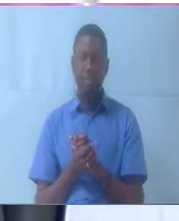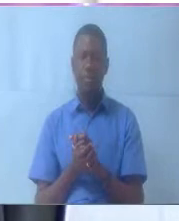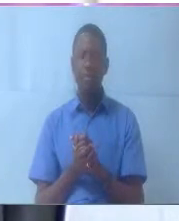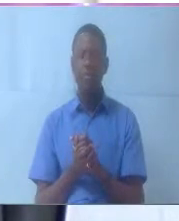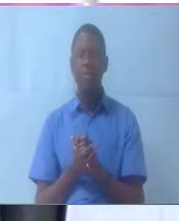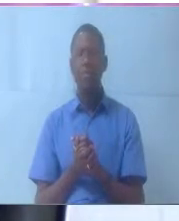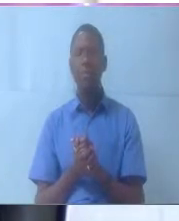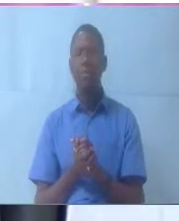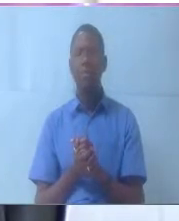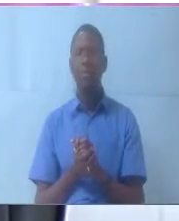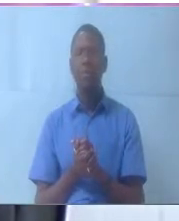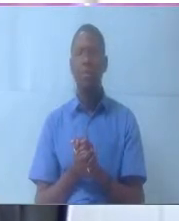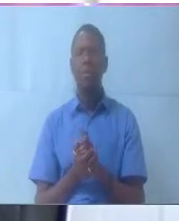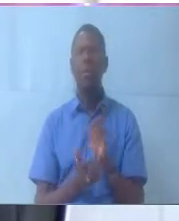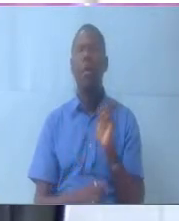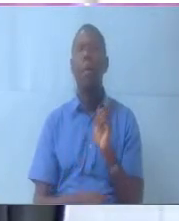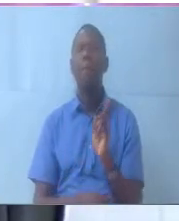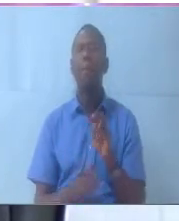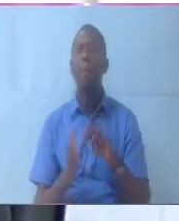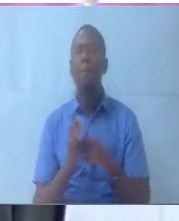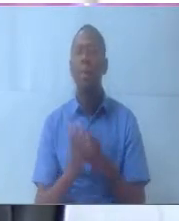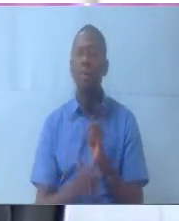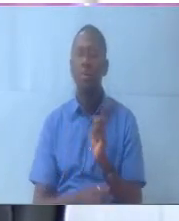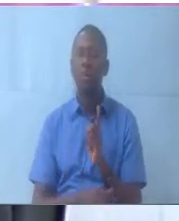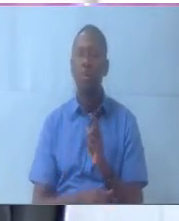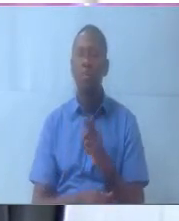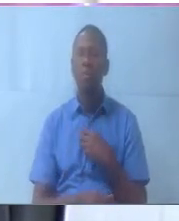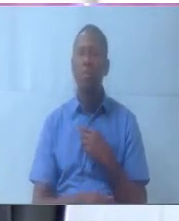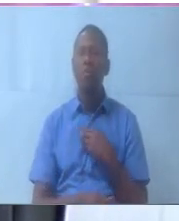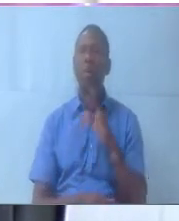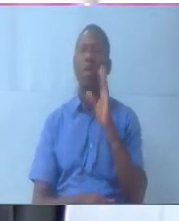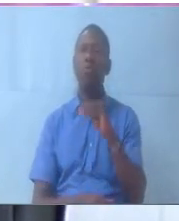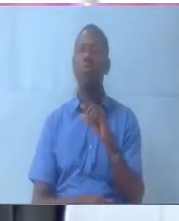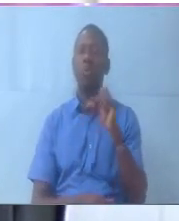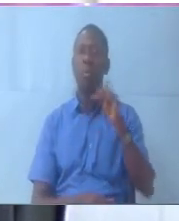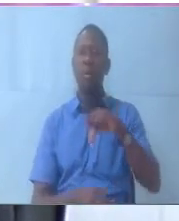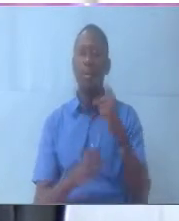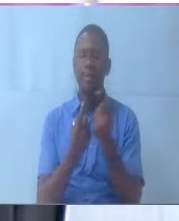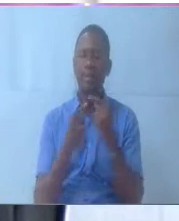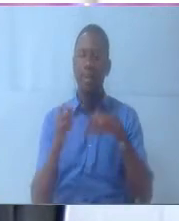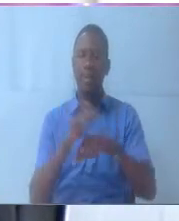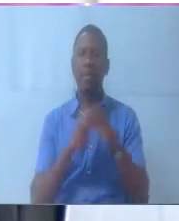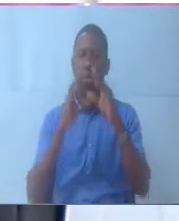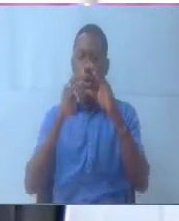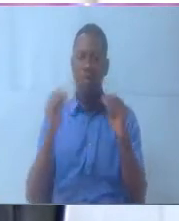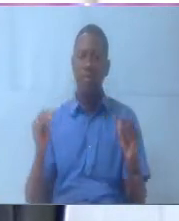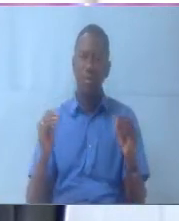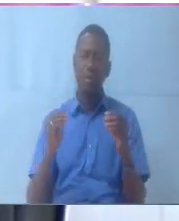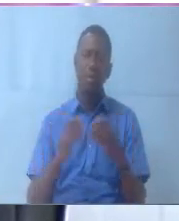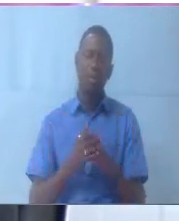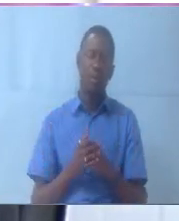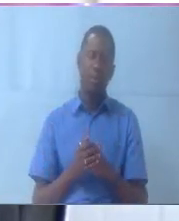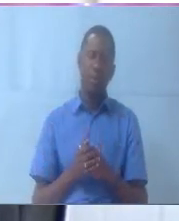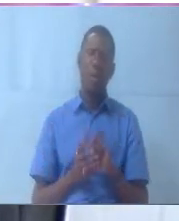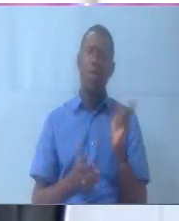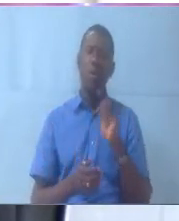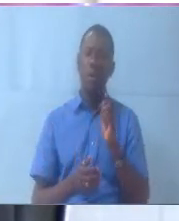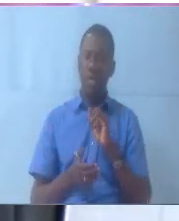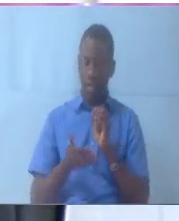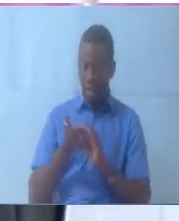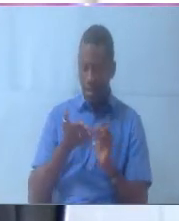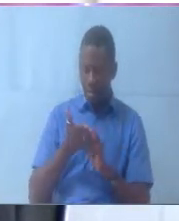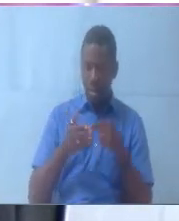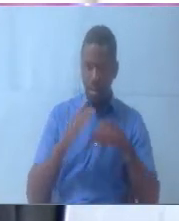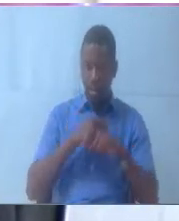for abuse of office. Wolem nyinti nga kukuru ngole kenna office o kono. And the particulars of that charge Andun